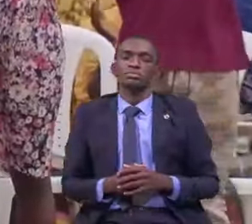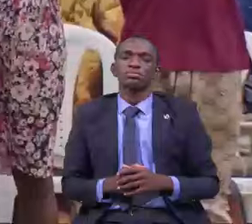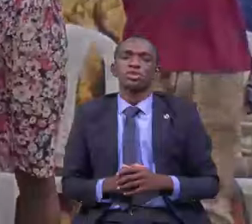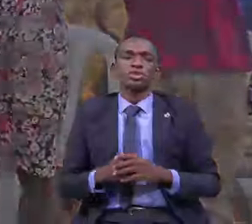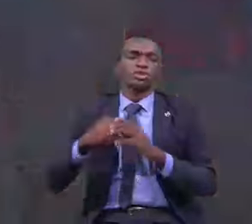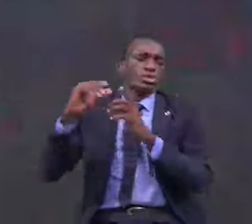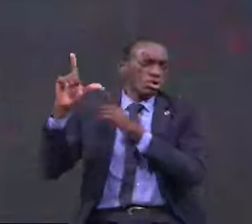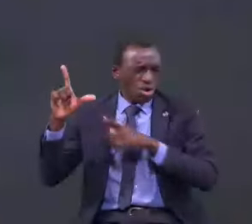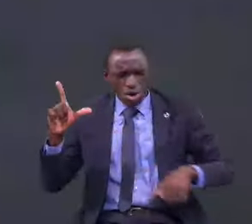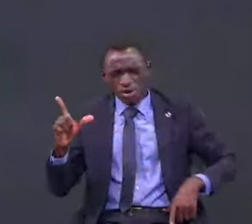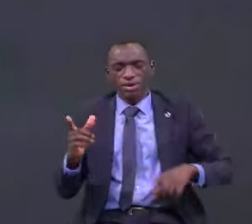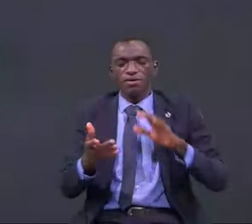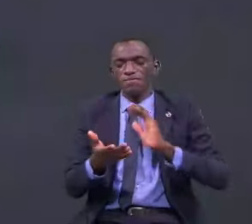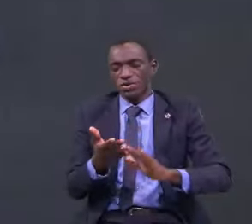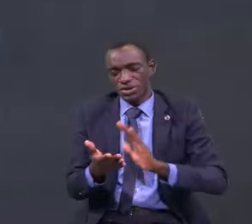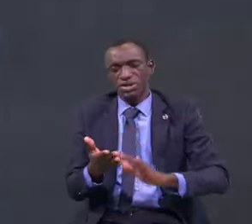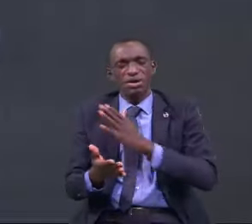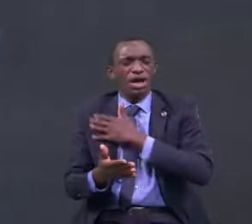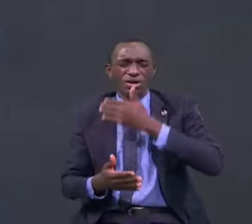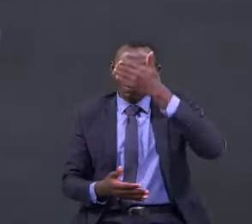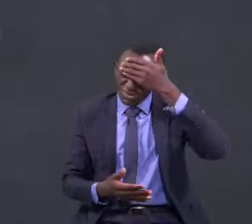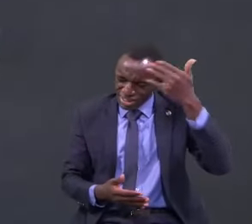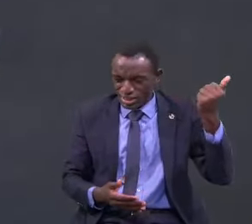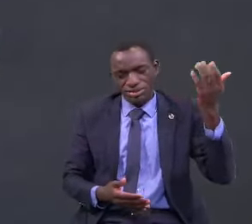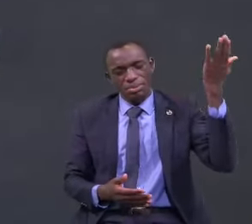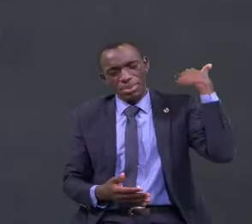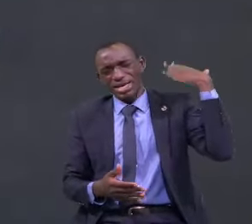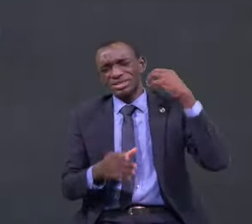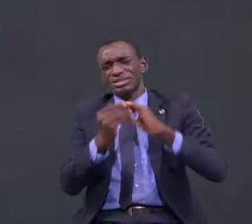Lord, forgive and forget the past.